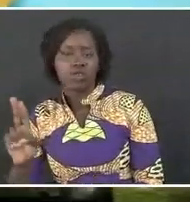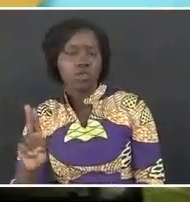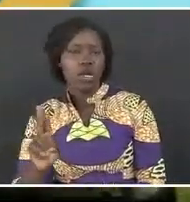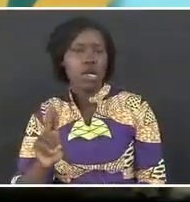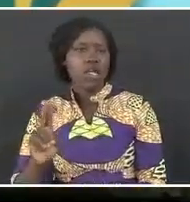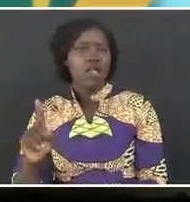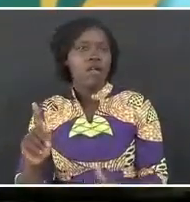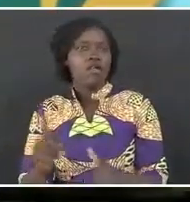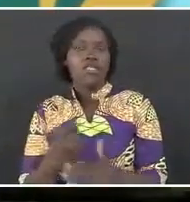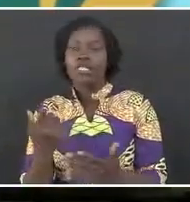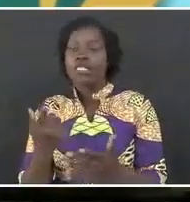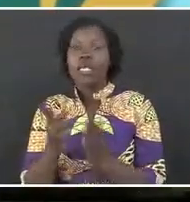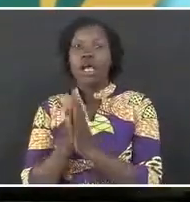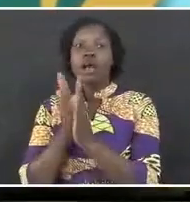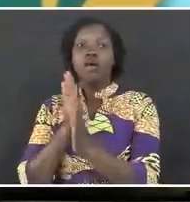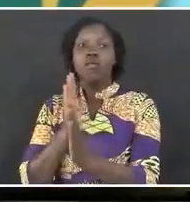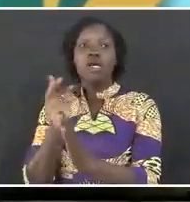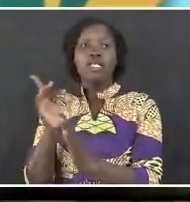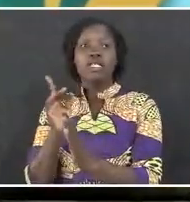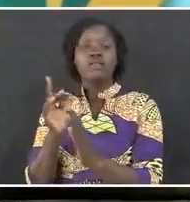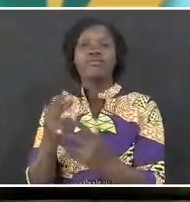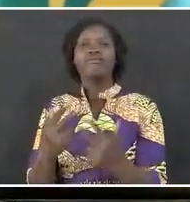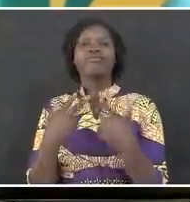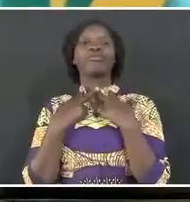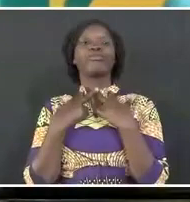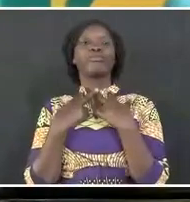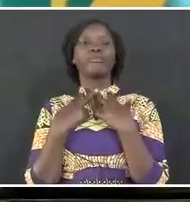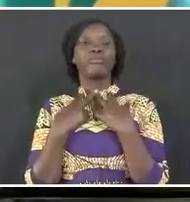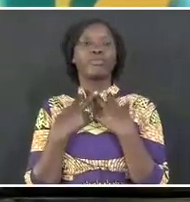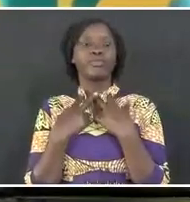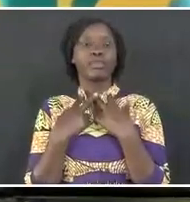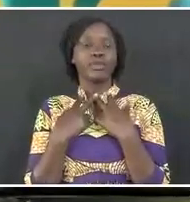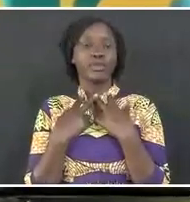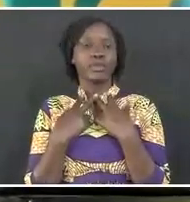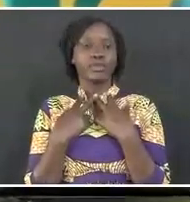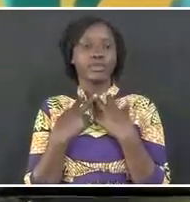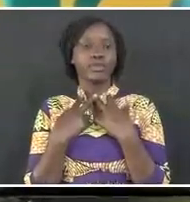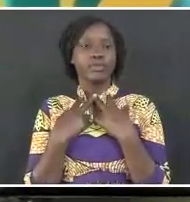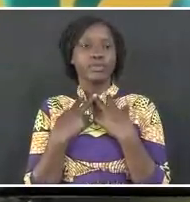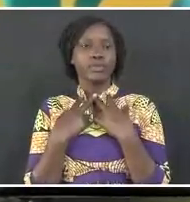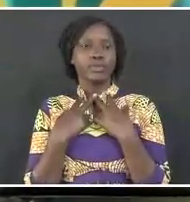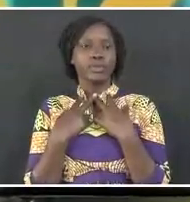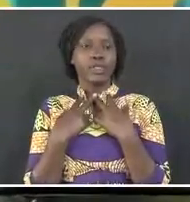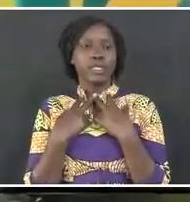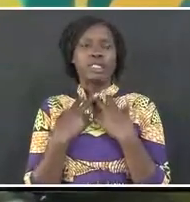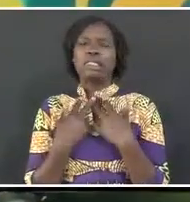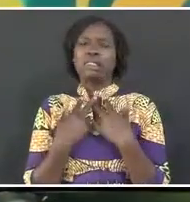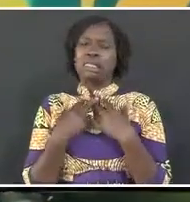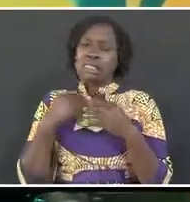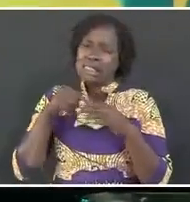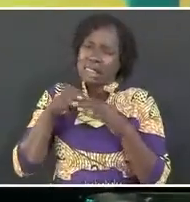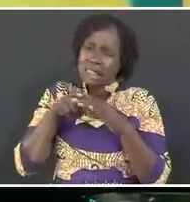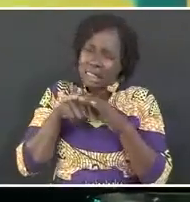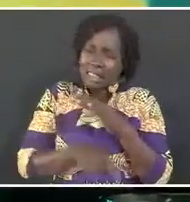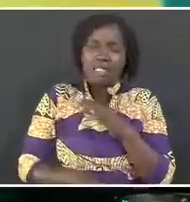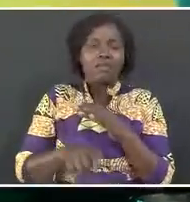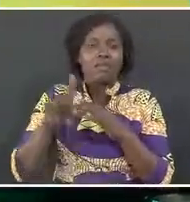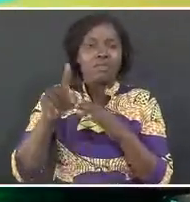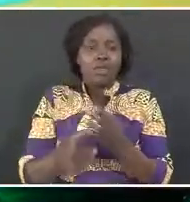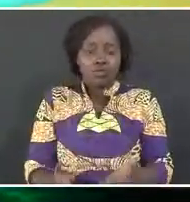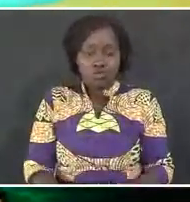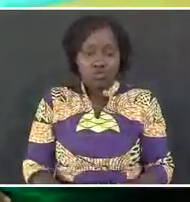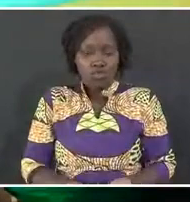bus, this marine bus, got stuck. And it dug itself so deep that it could not come